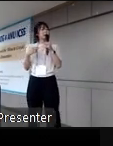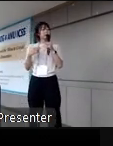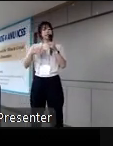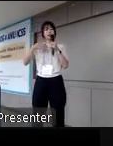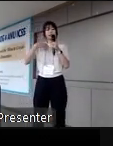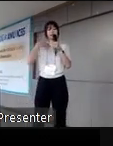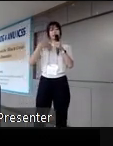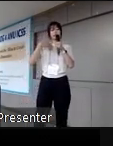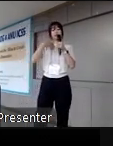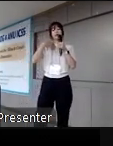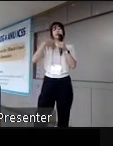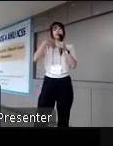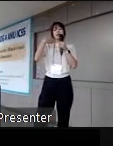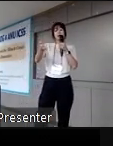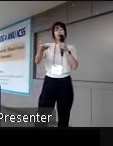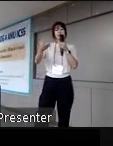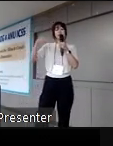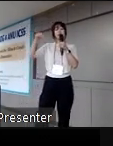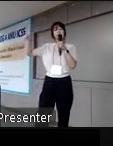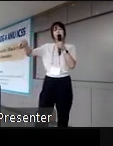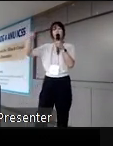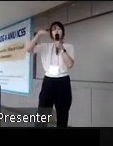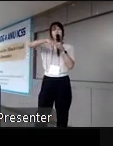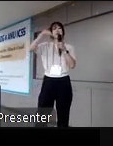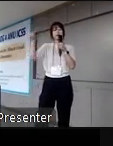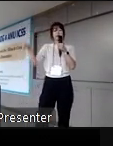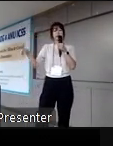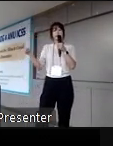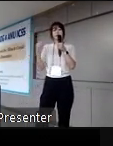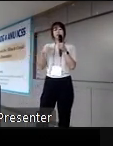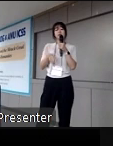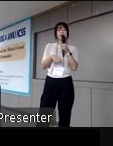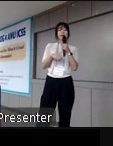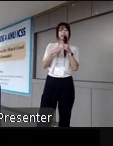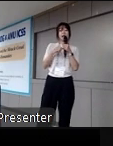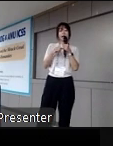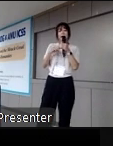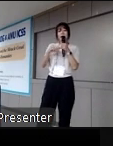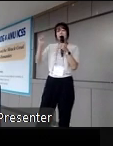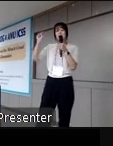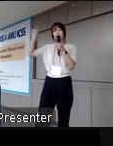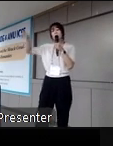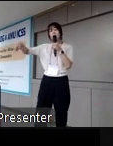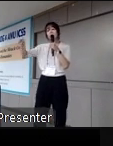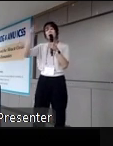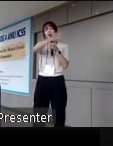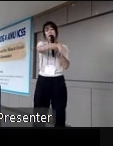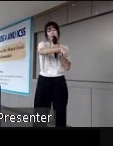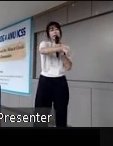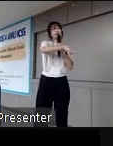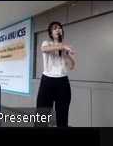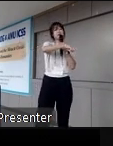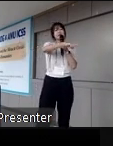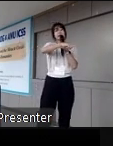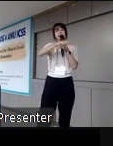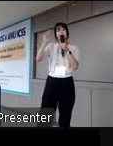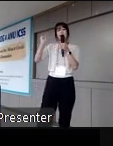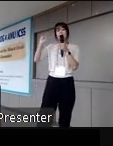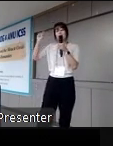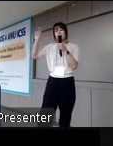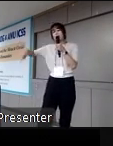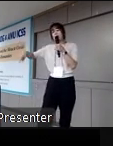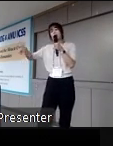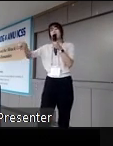to do is I'm going to produce the English sentence, but point to different locations. So I could say, I saw a poet and a linguist at the conference last